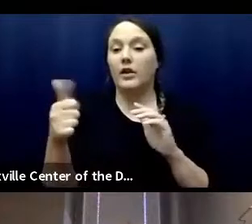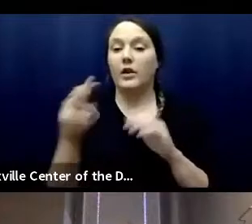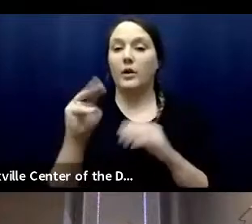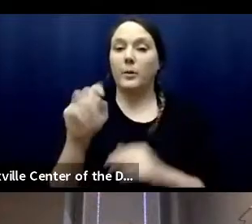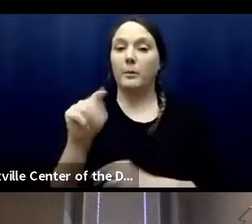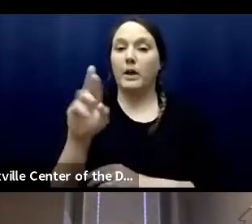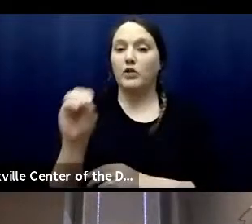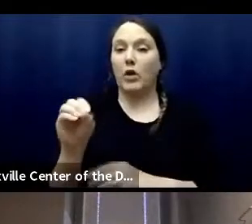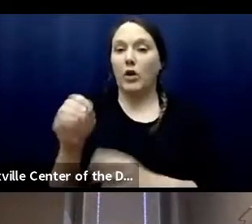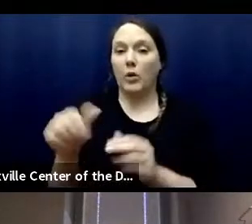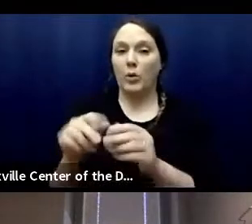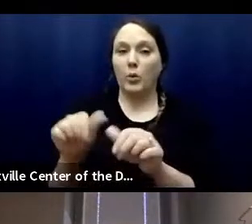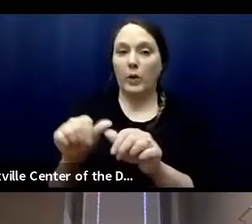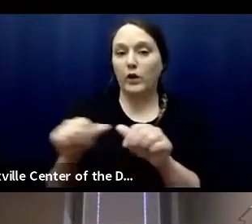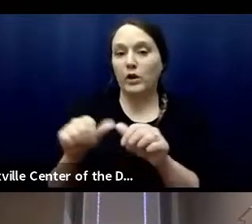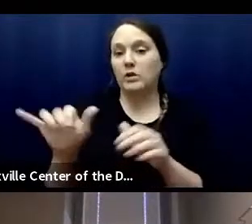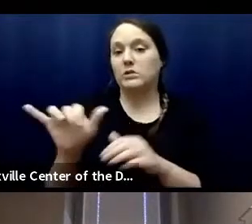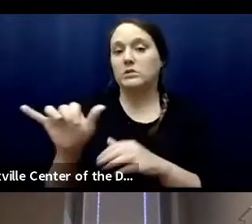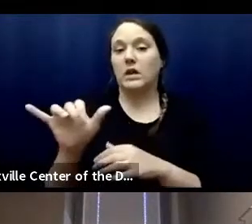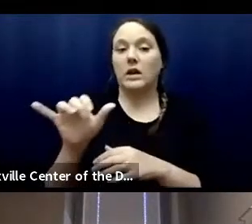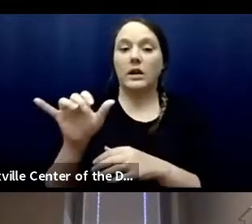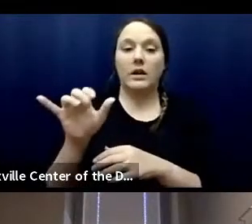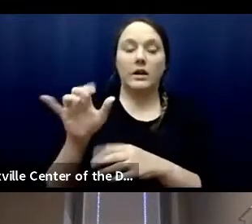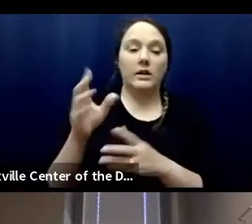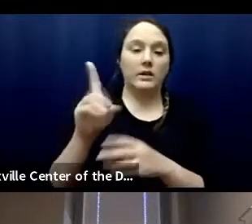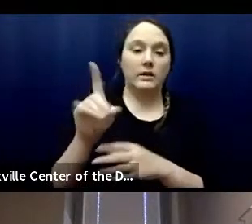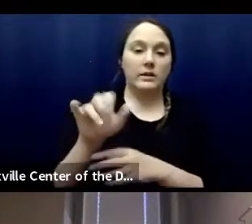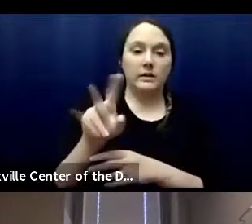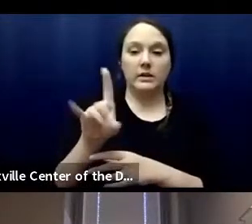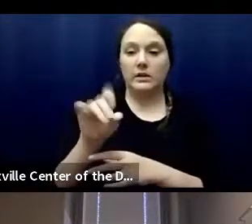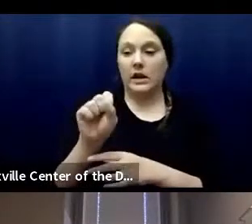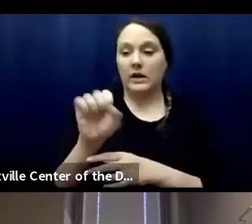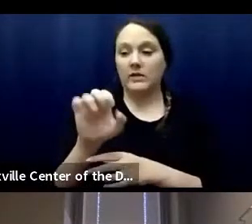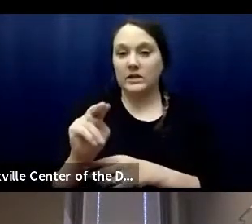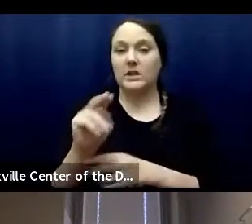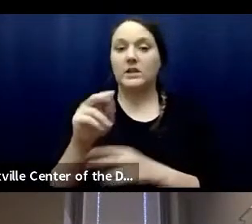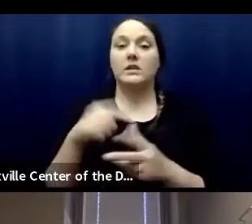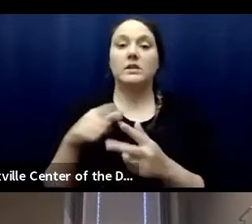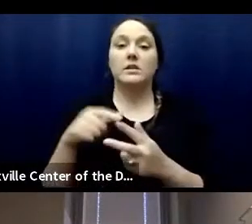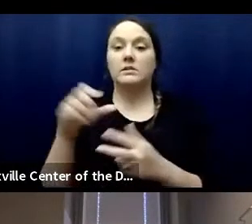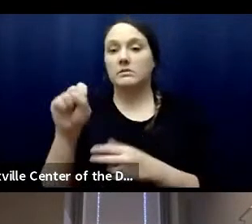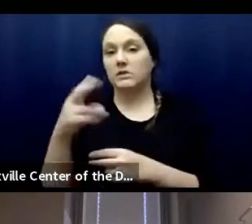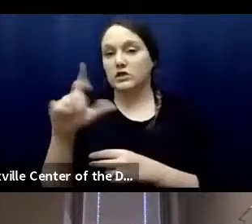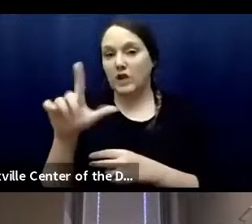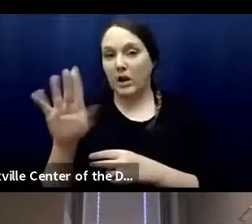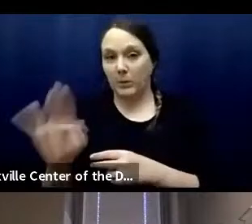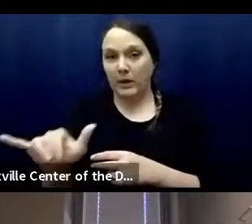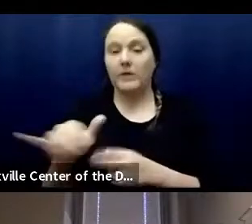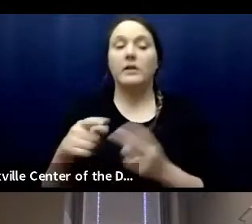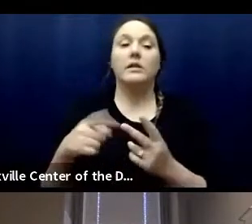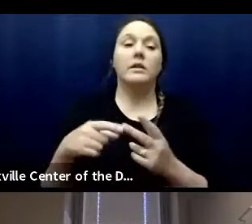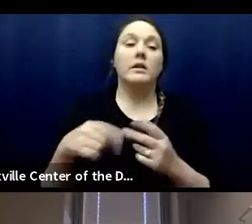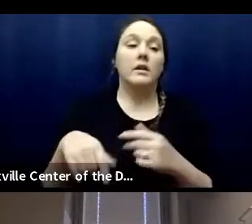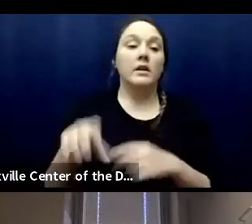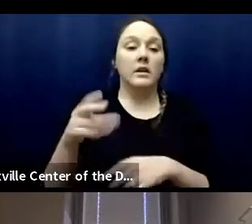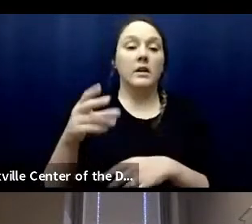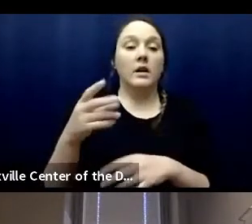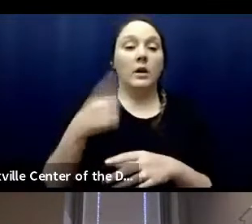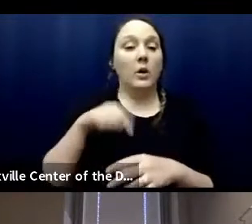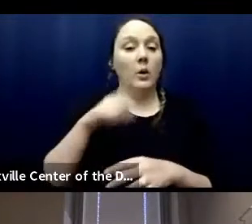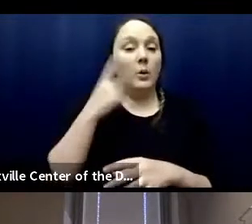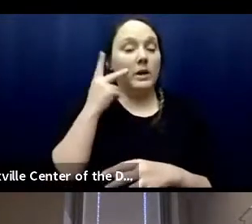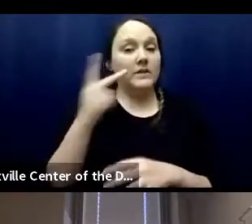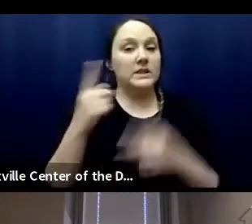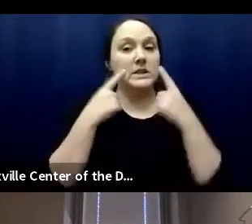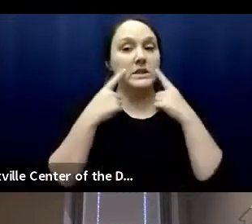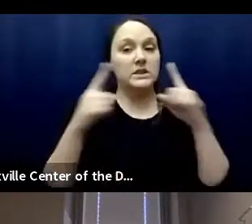metropolitan areas such as Davidson County, Shelby, and Hamilton, who've had success, as we can see, in reducing